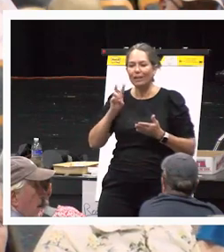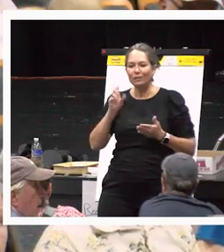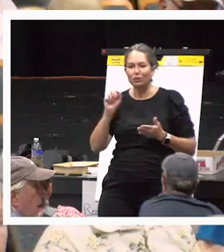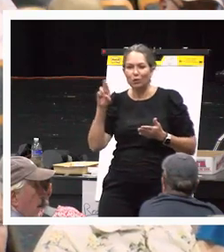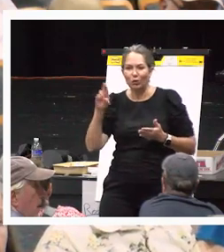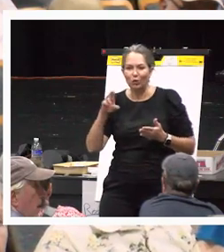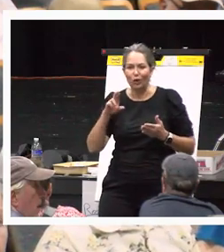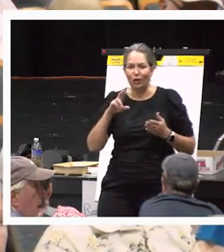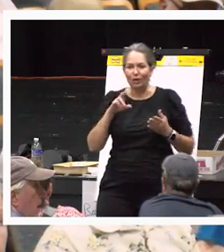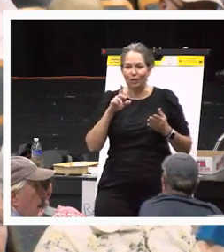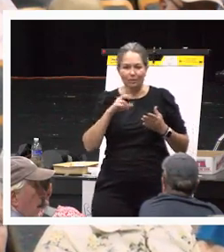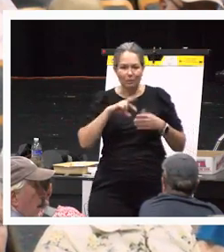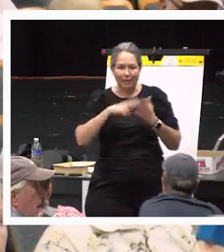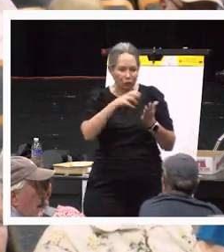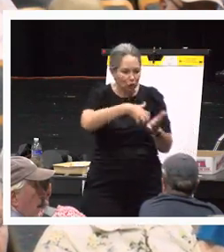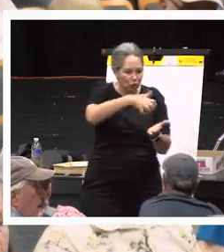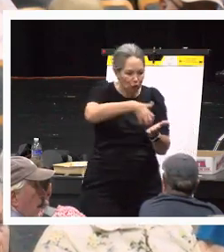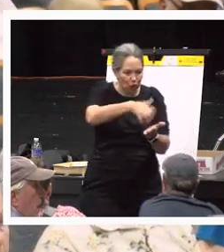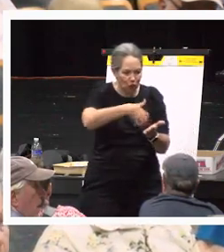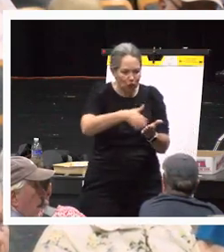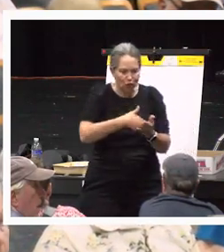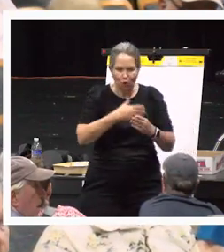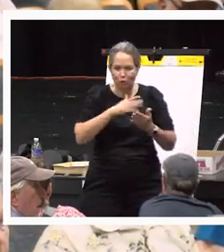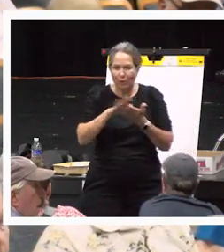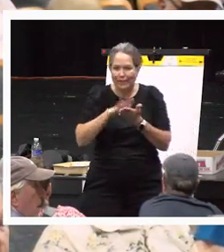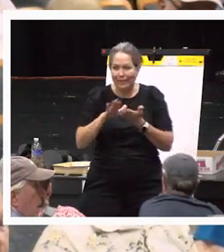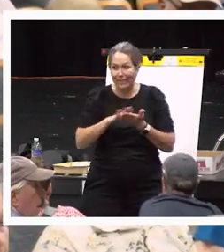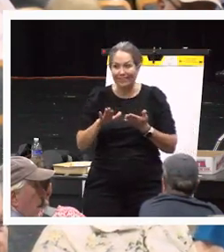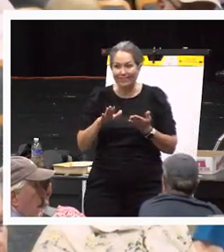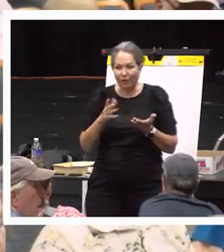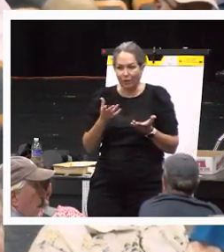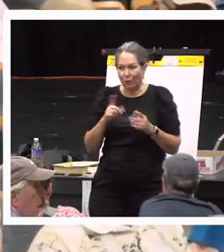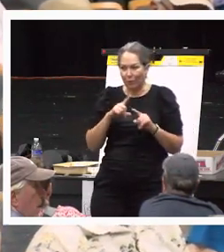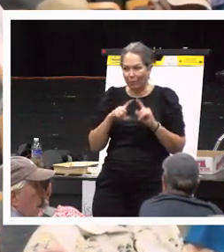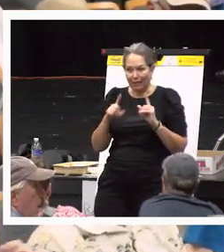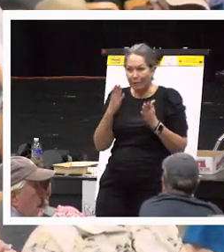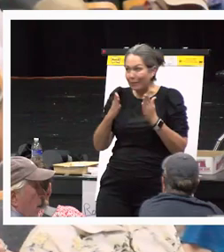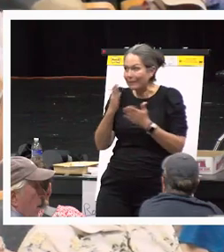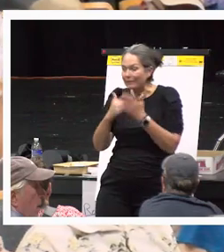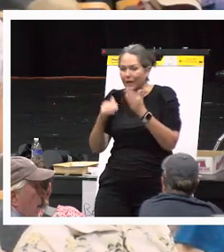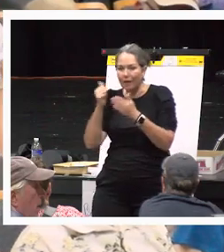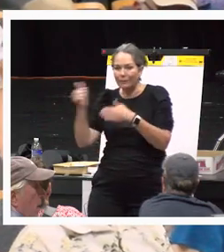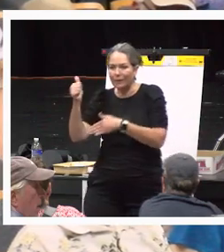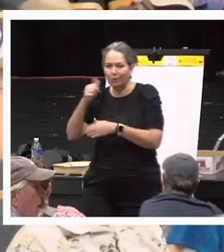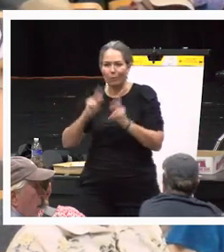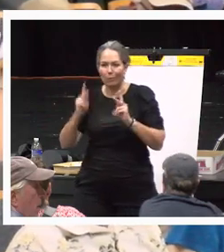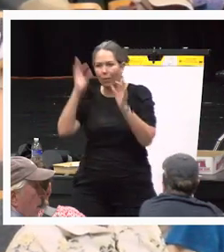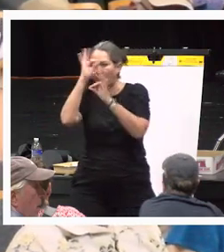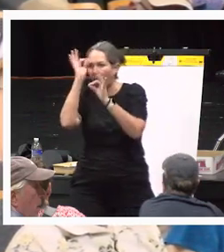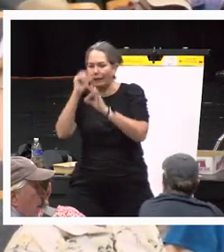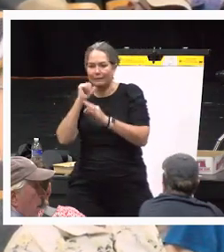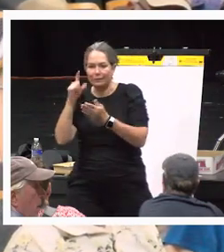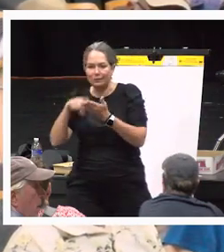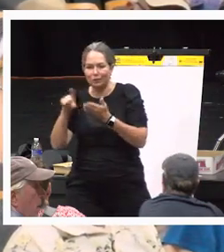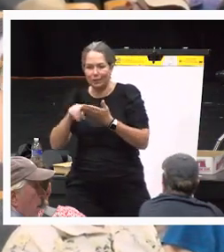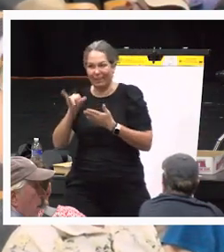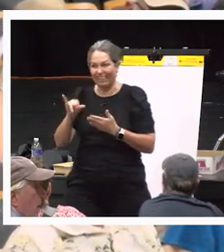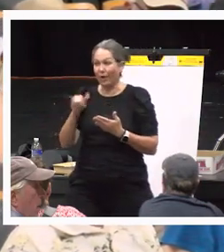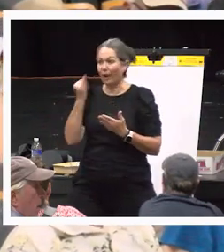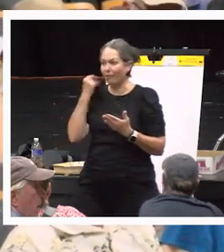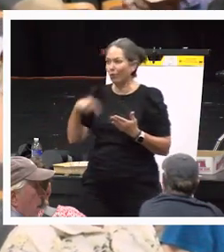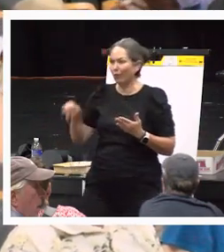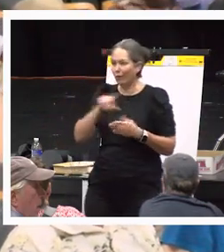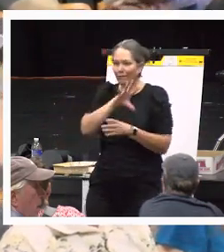how many neighborhoods didn't have someone thinking about that? But if every neighborhood had people thinking of those things, we could do so much